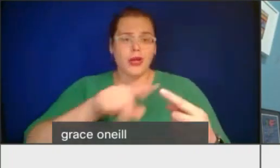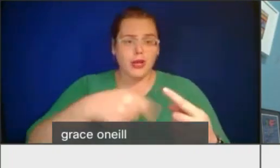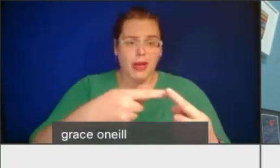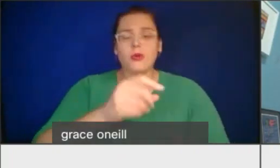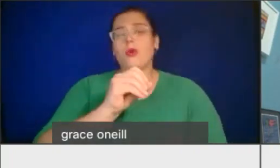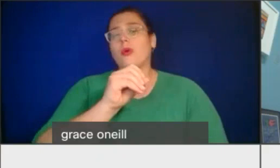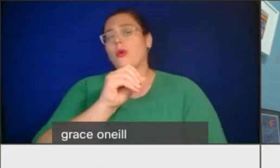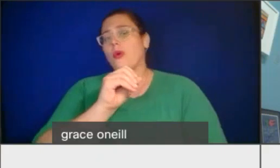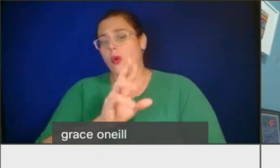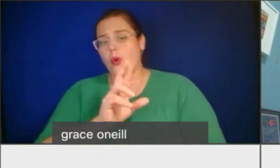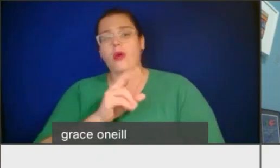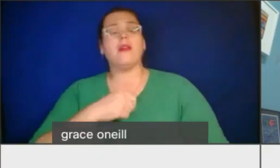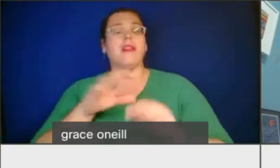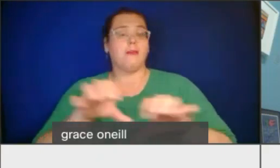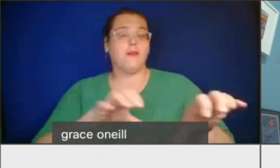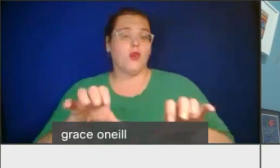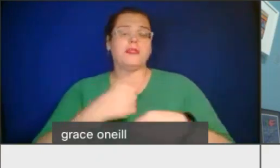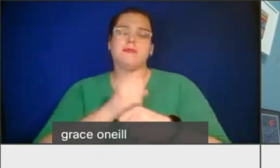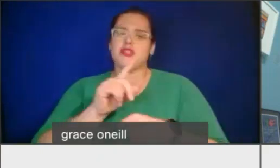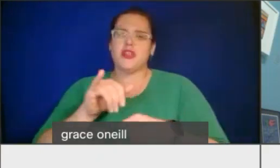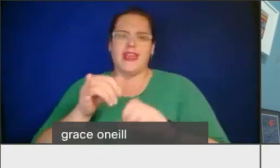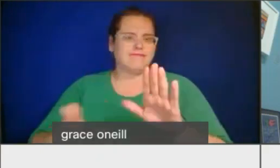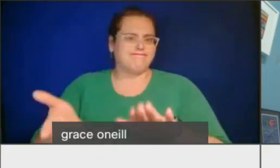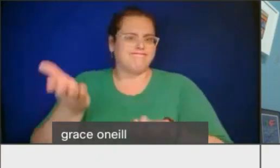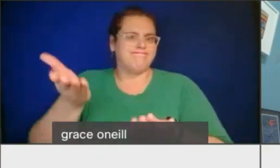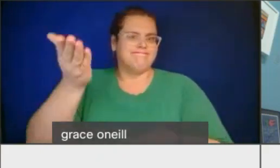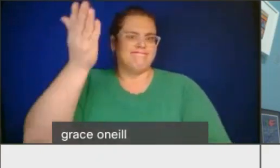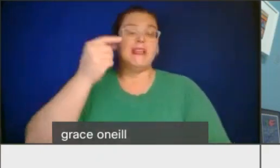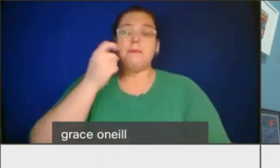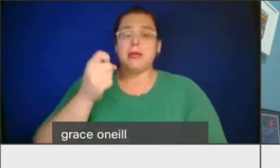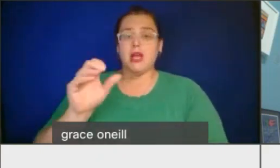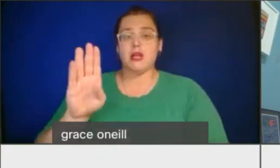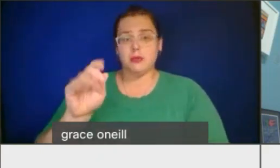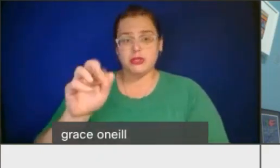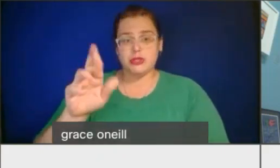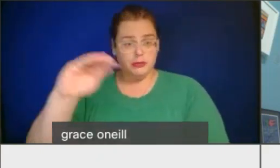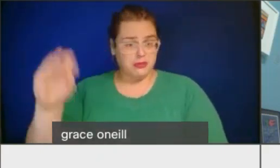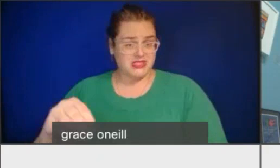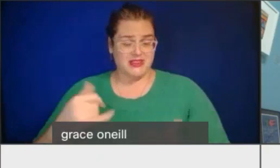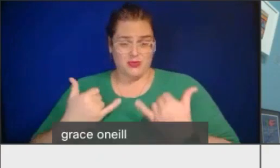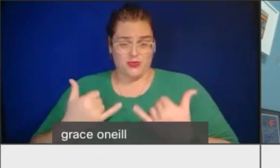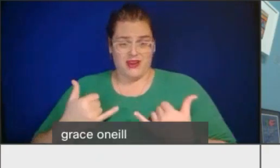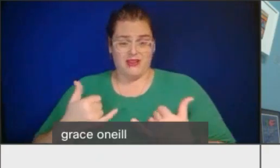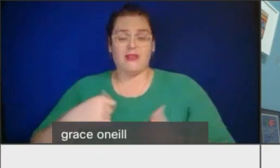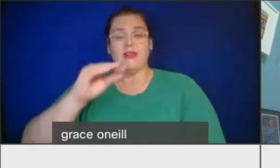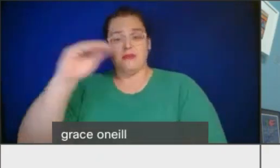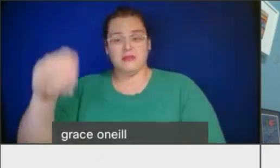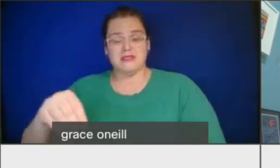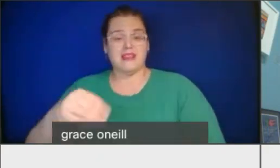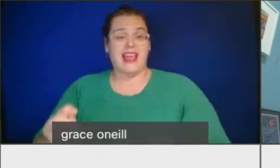support have boosters. Because the percentage right now is, the percentage reported